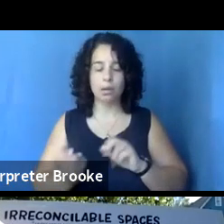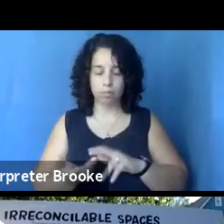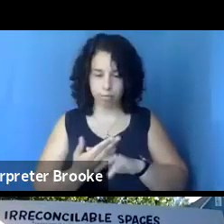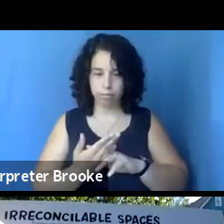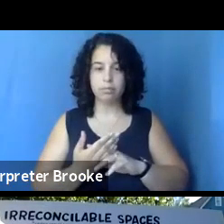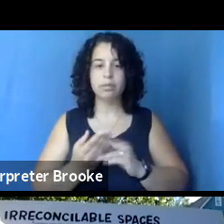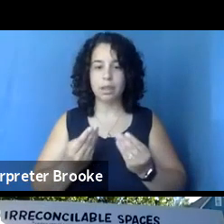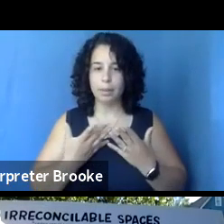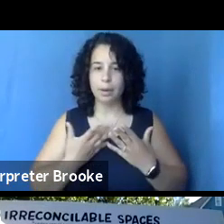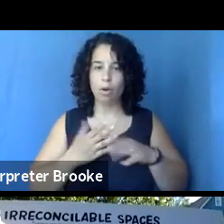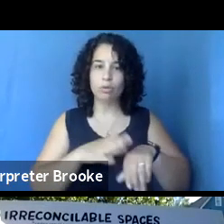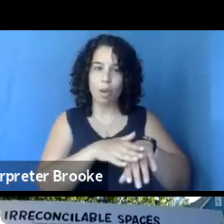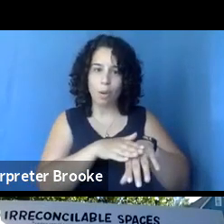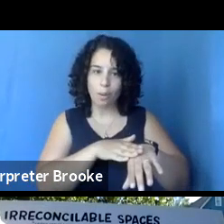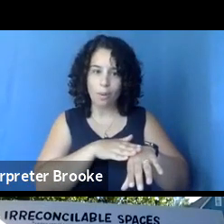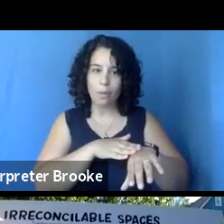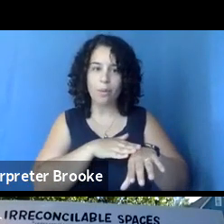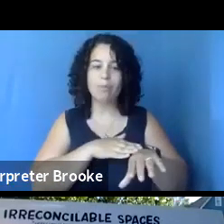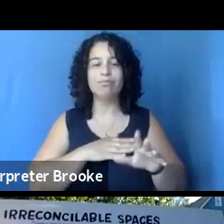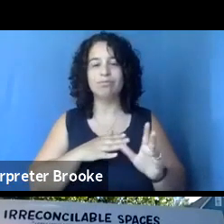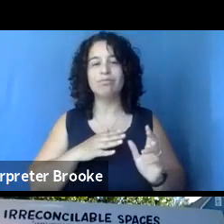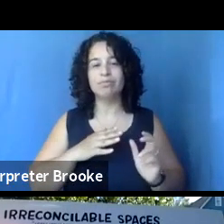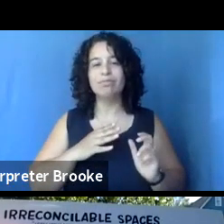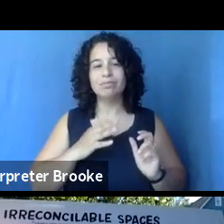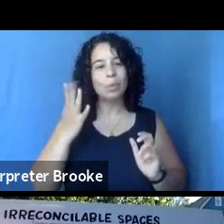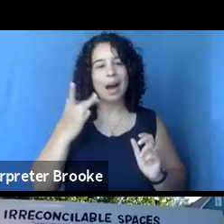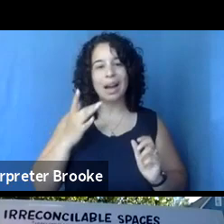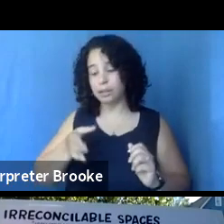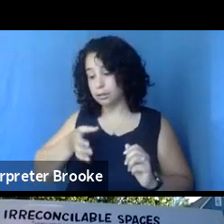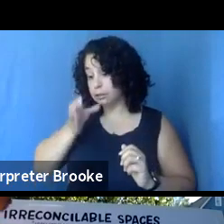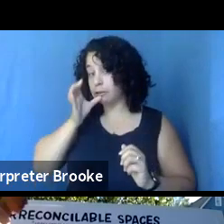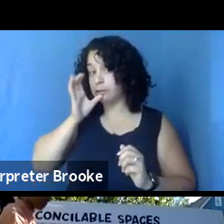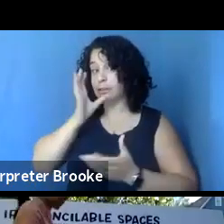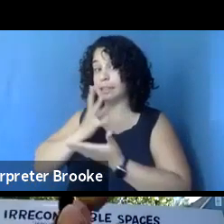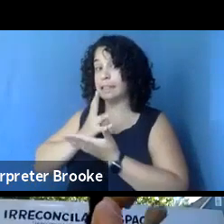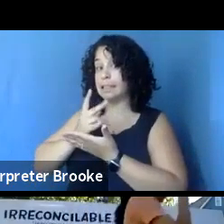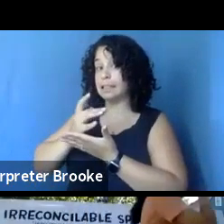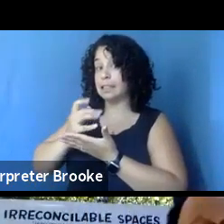soon. So thank you.